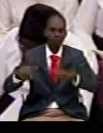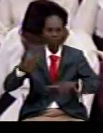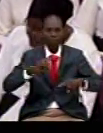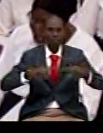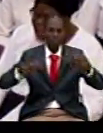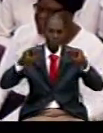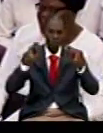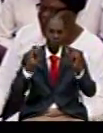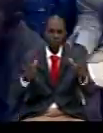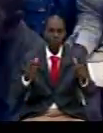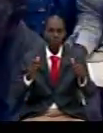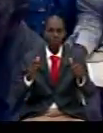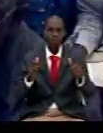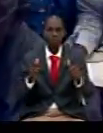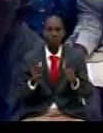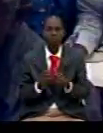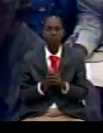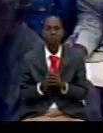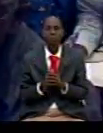preacher's voice.